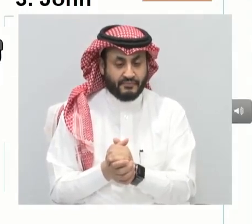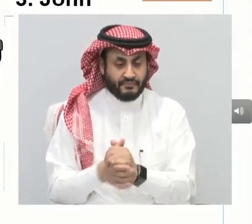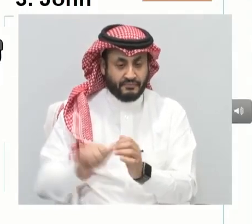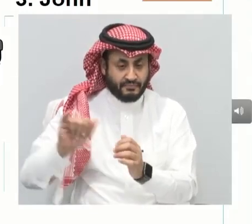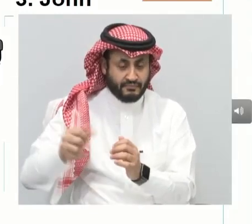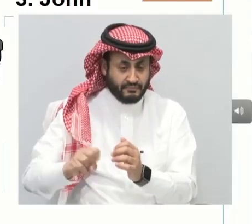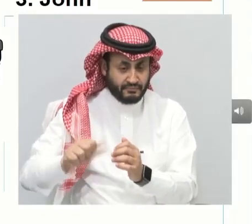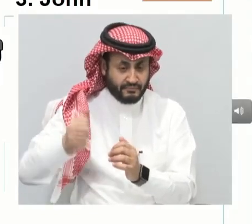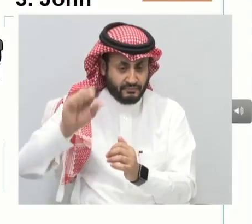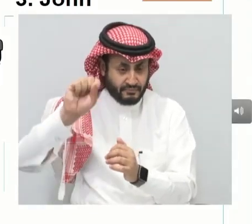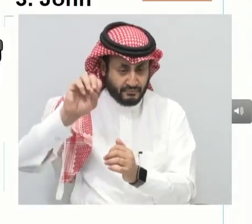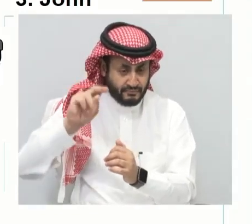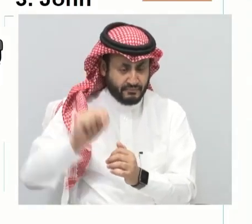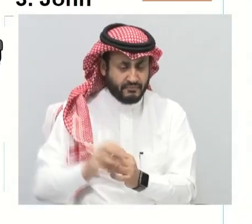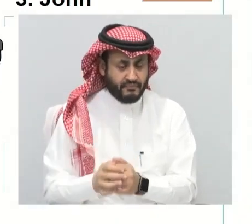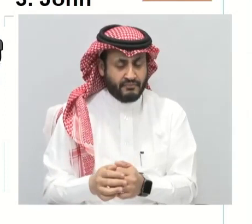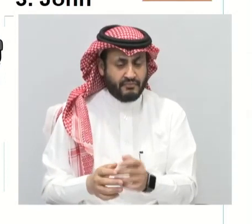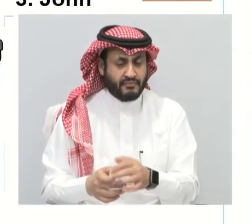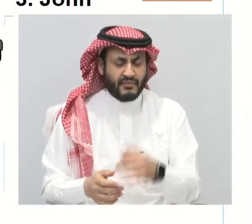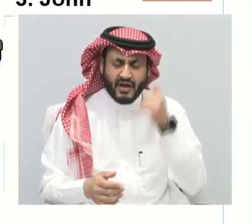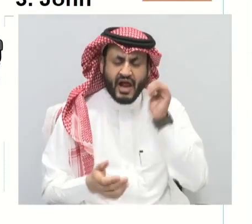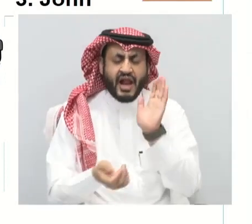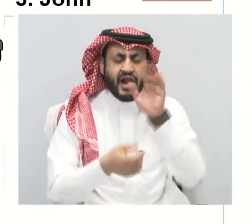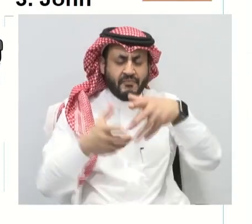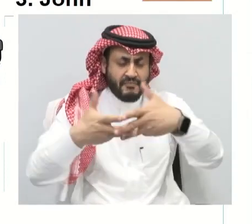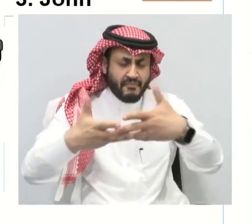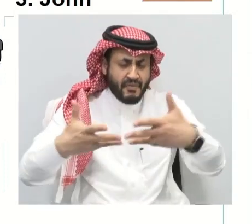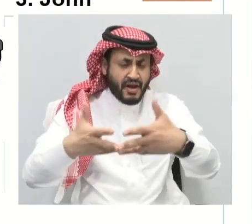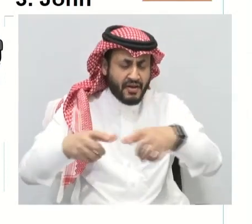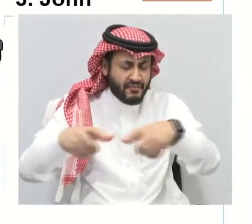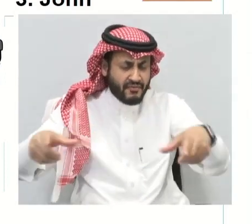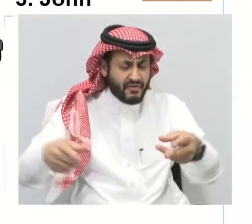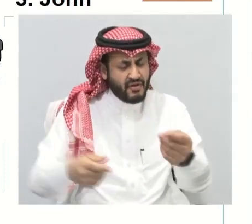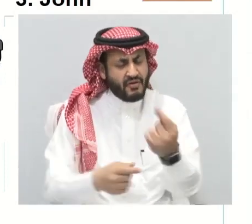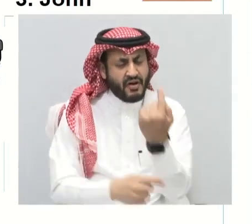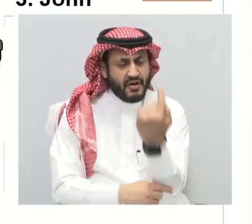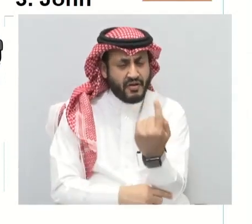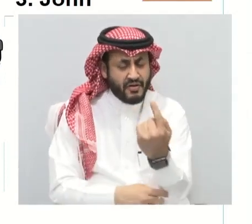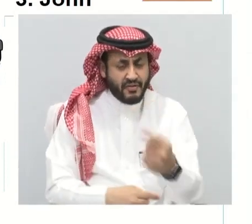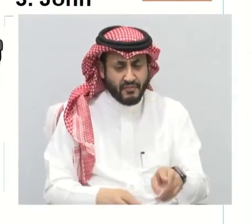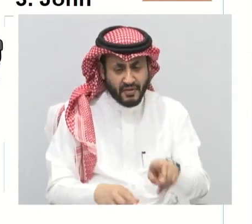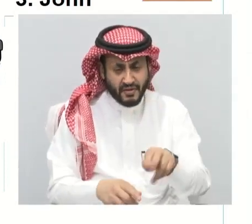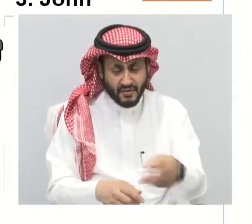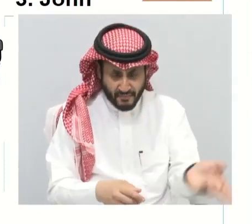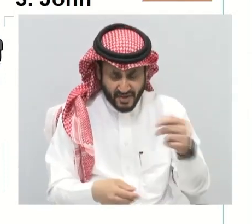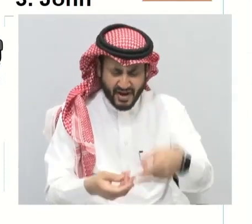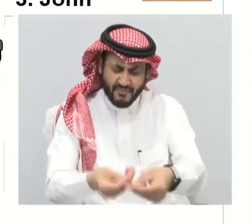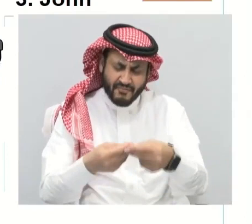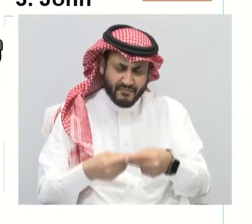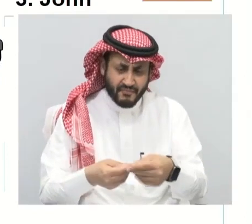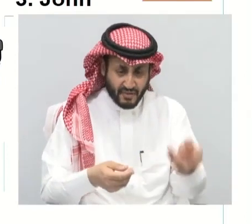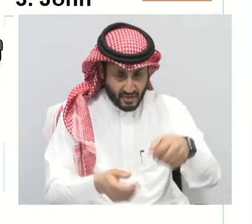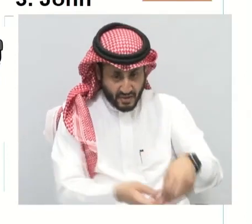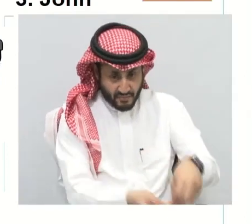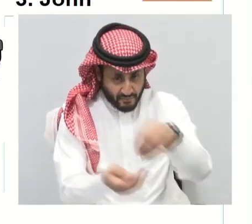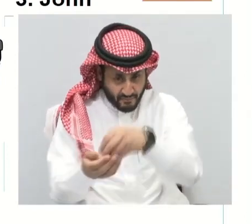Jason, this is John. I can't find my volleyball net. Could you please ask your brother to lend us his? Could you bring it with